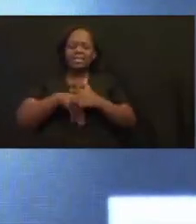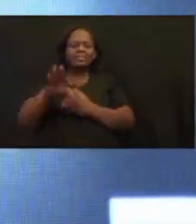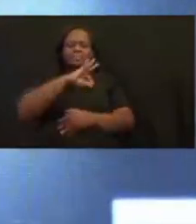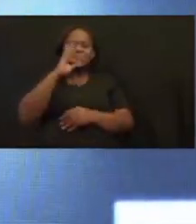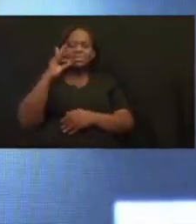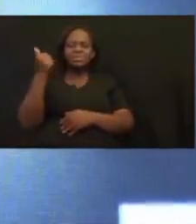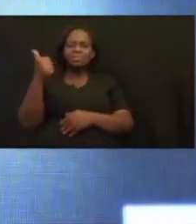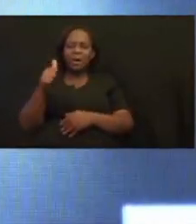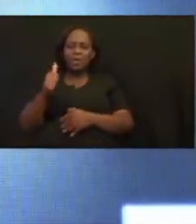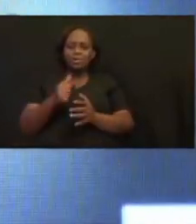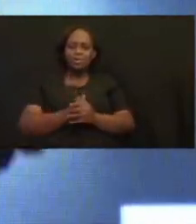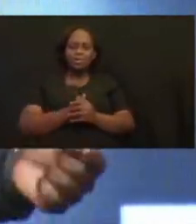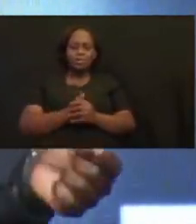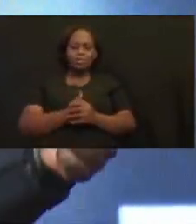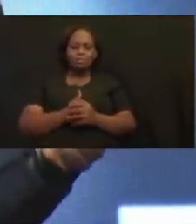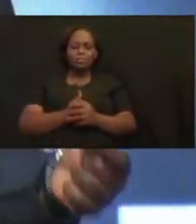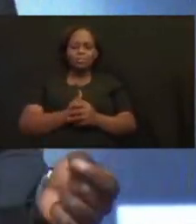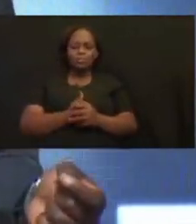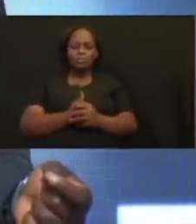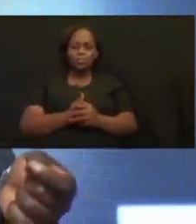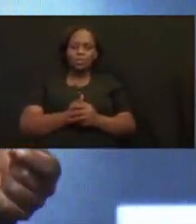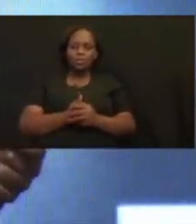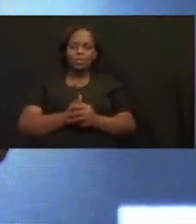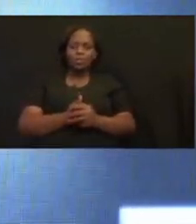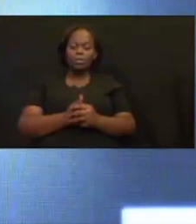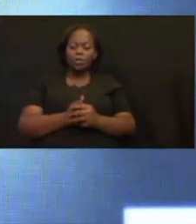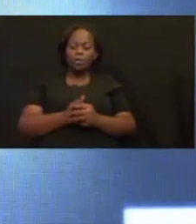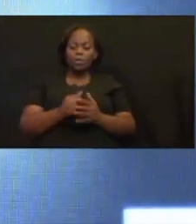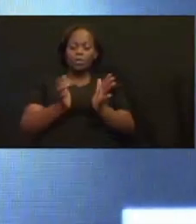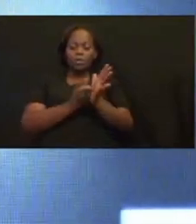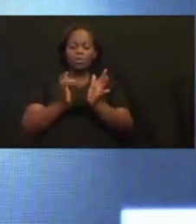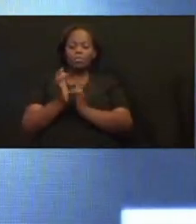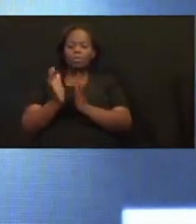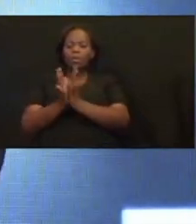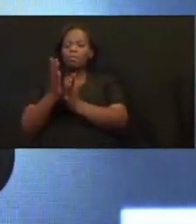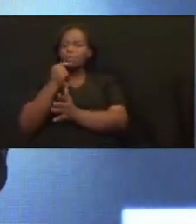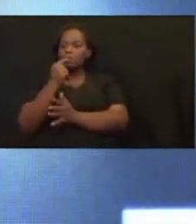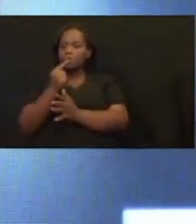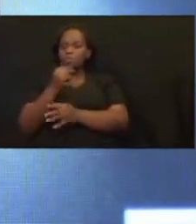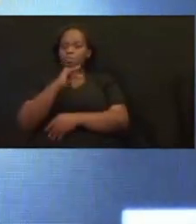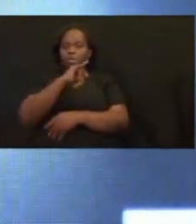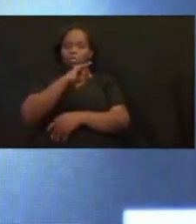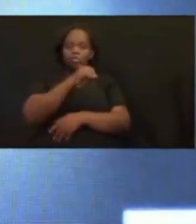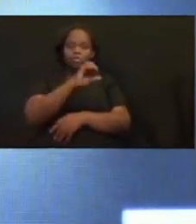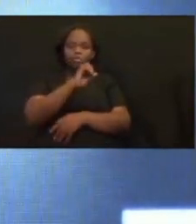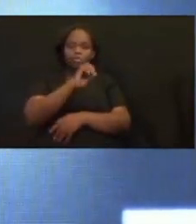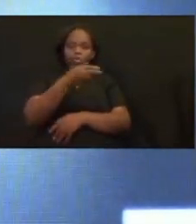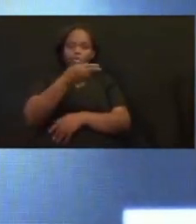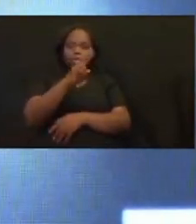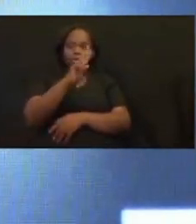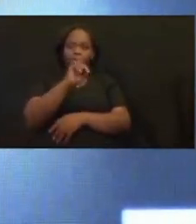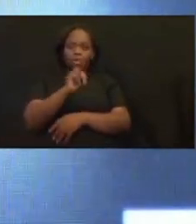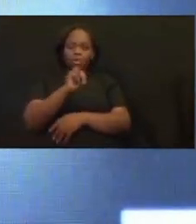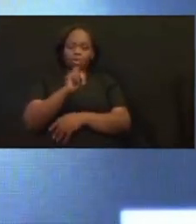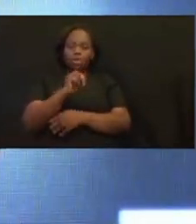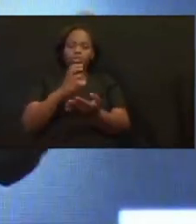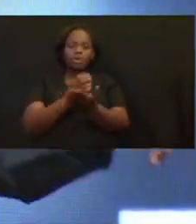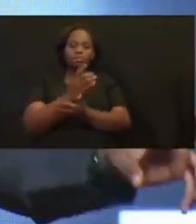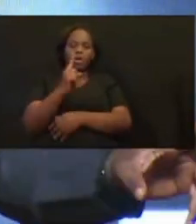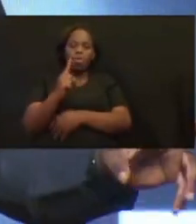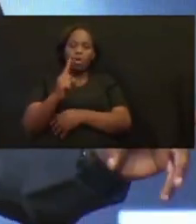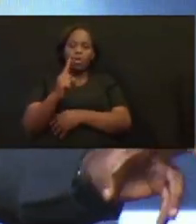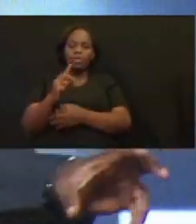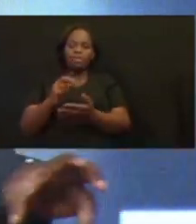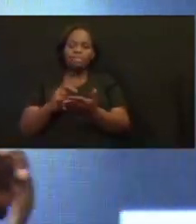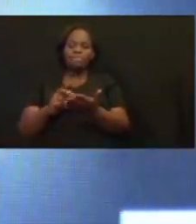The Bible says in John chapter 1 and verse 6. John chapter